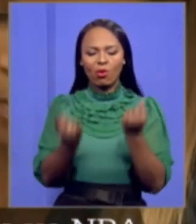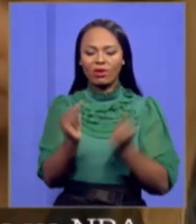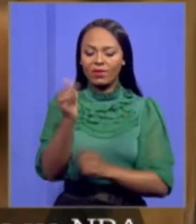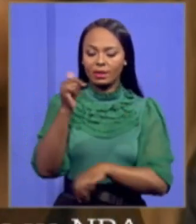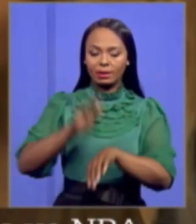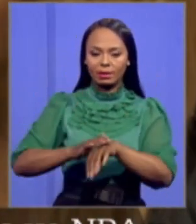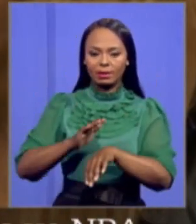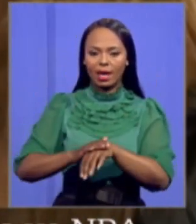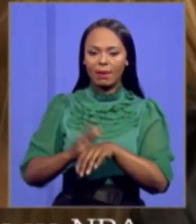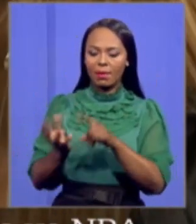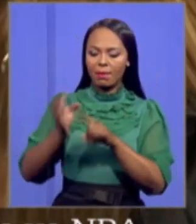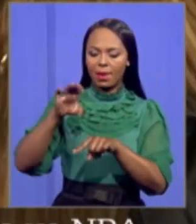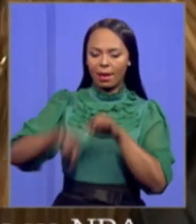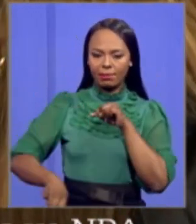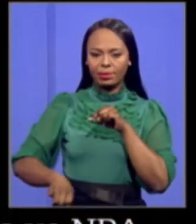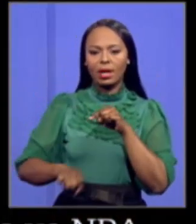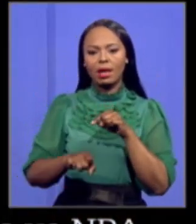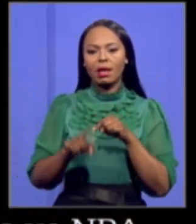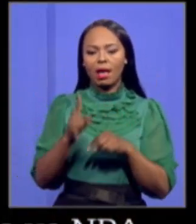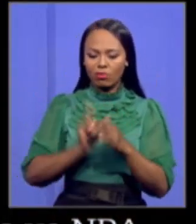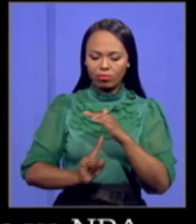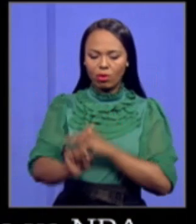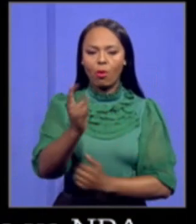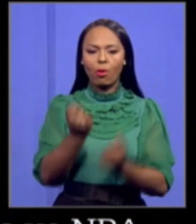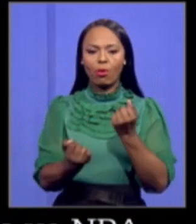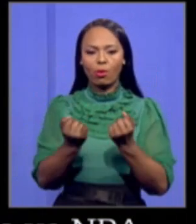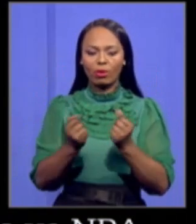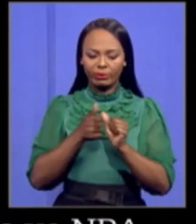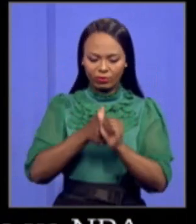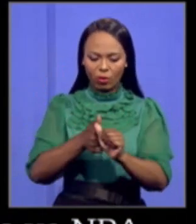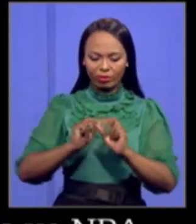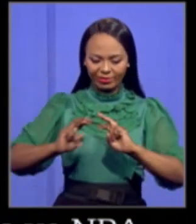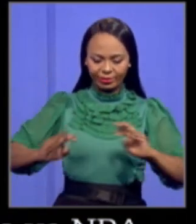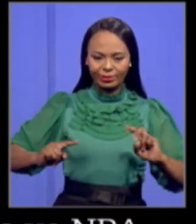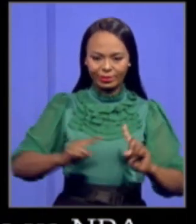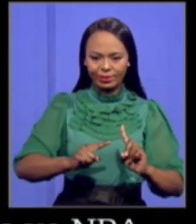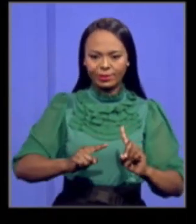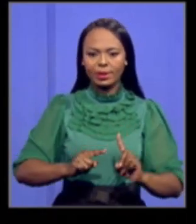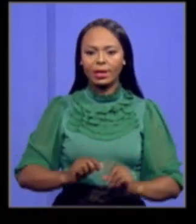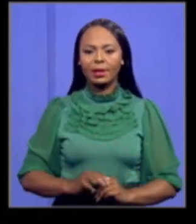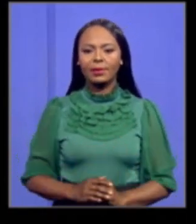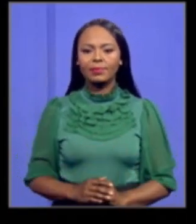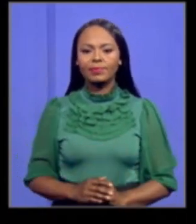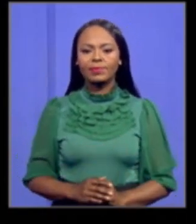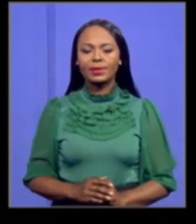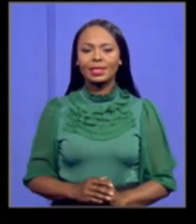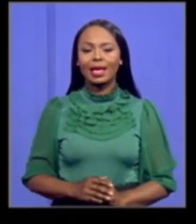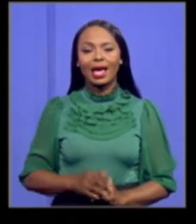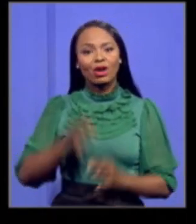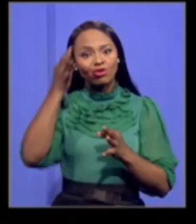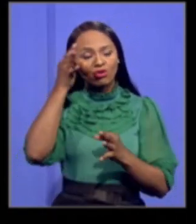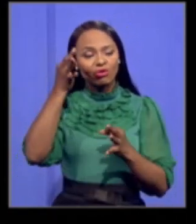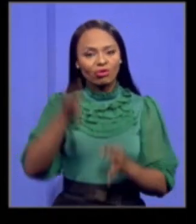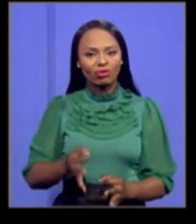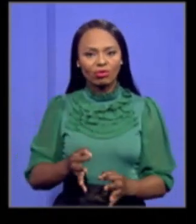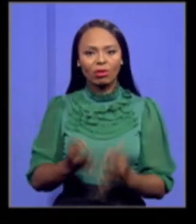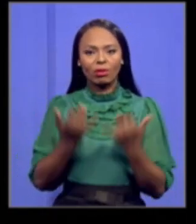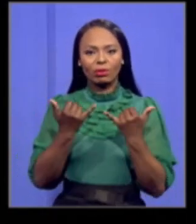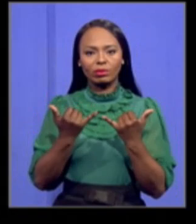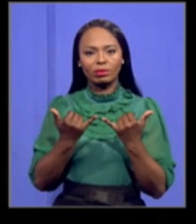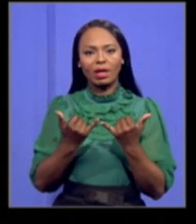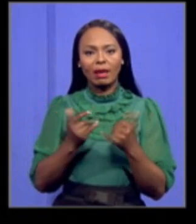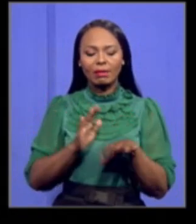nyewe leo le bohlahisitseng. It should be noted that this decision is not tantamount to an acquittal